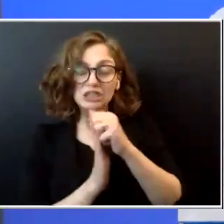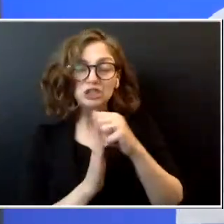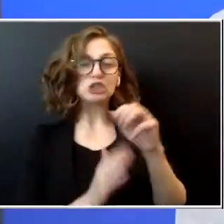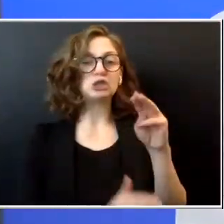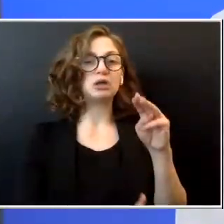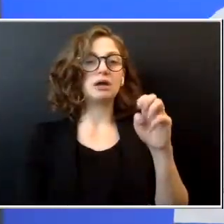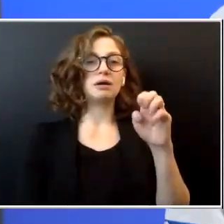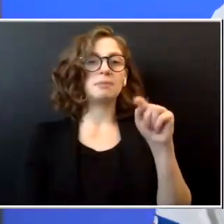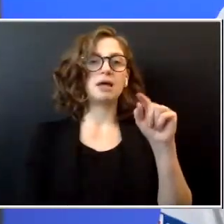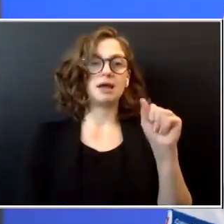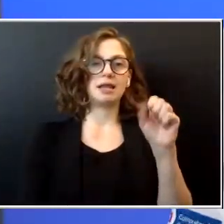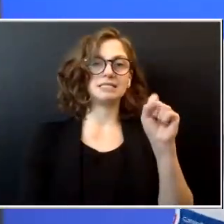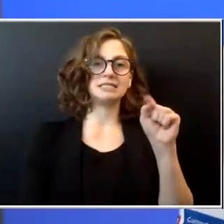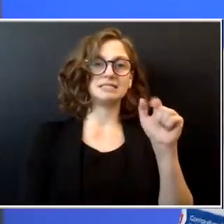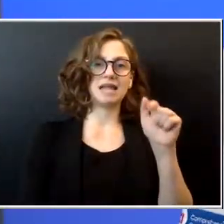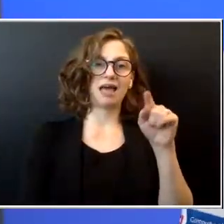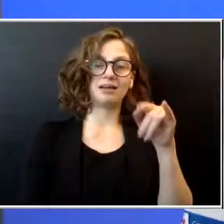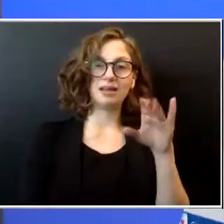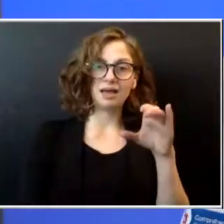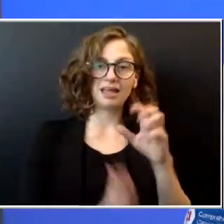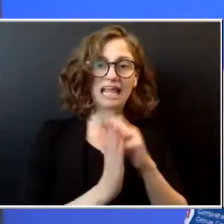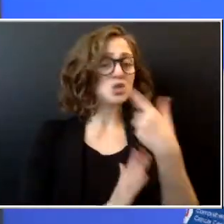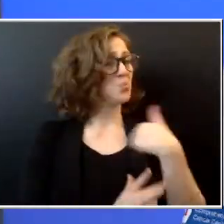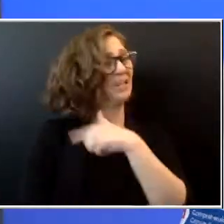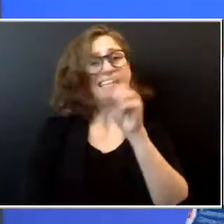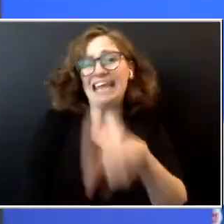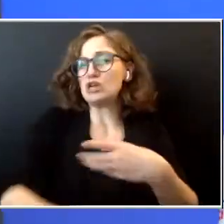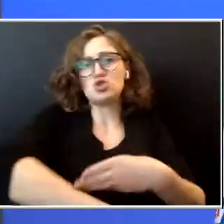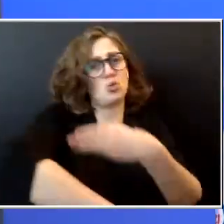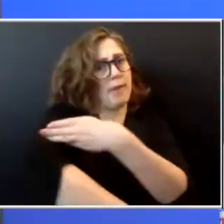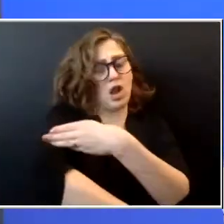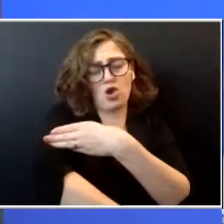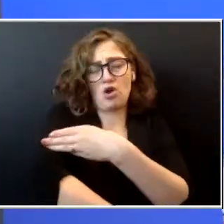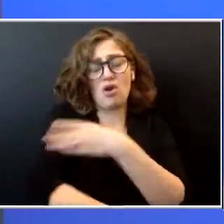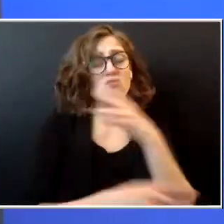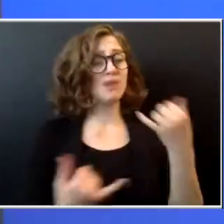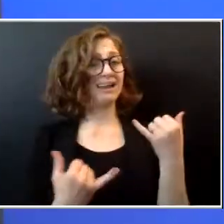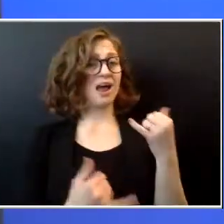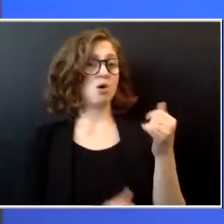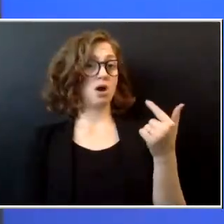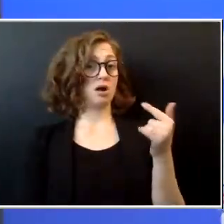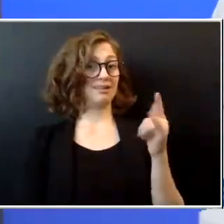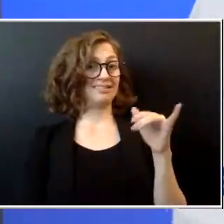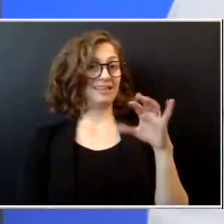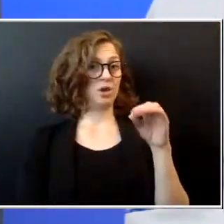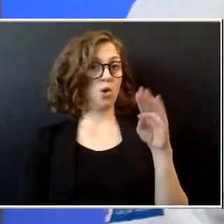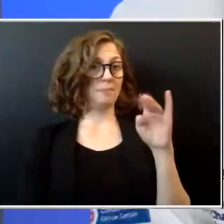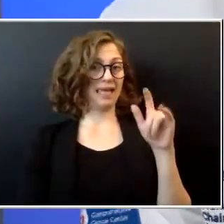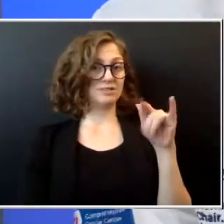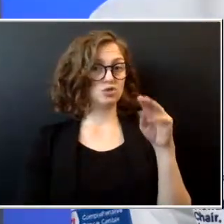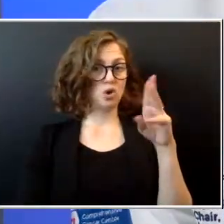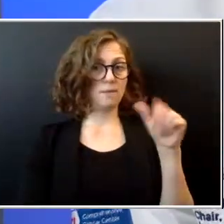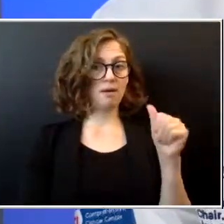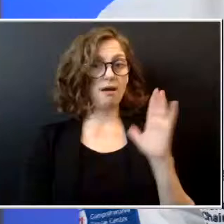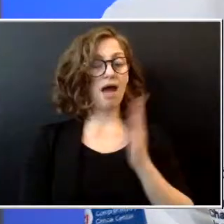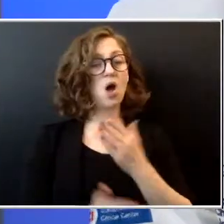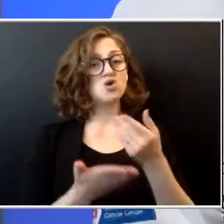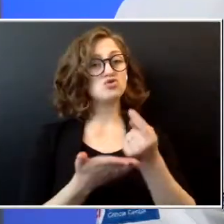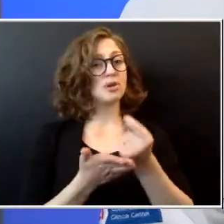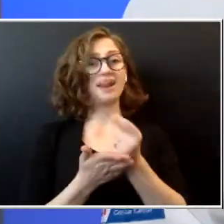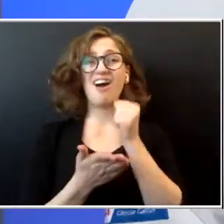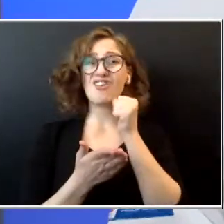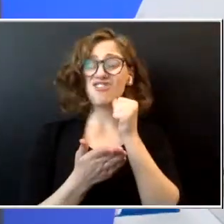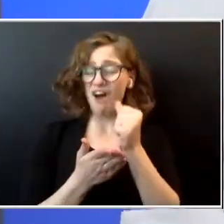mean, glioblastoma, our current treatments are not working that well. And those are the conditions where a new technology like